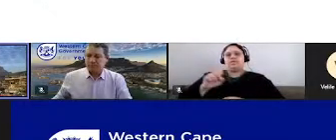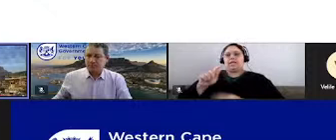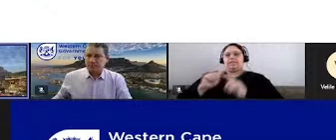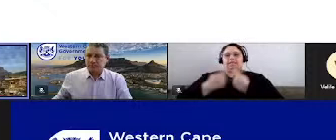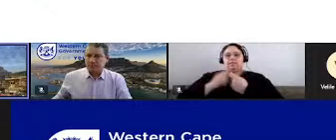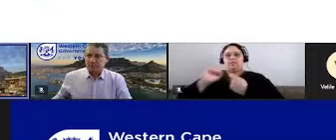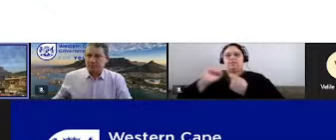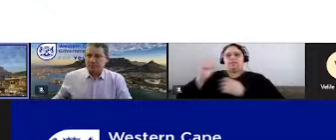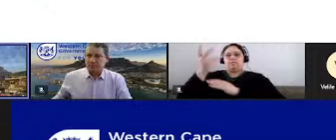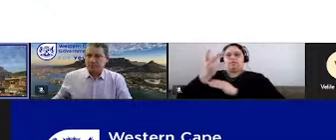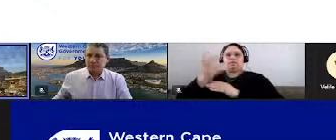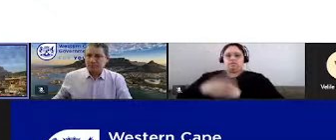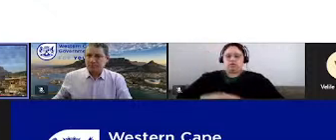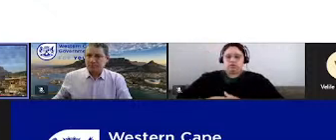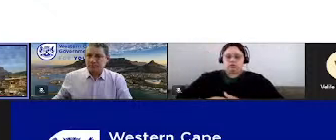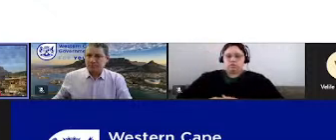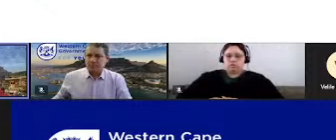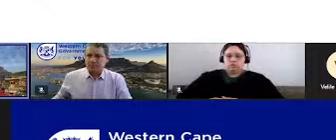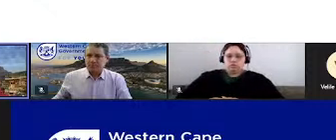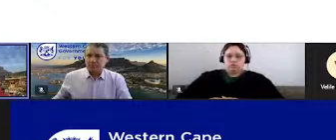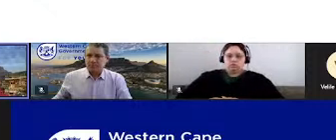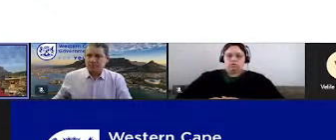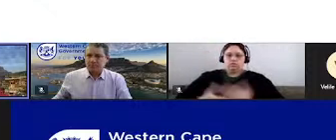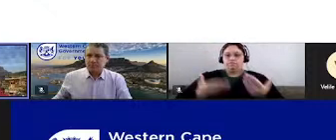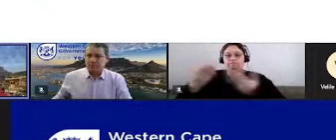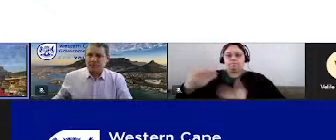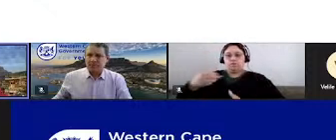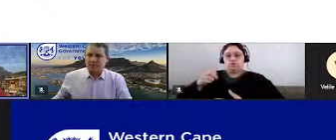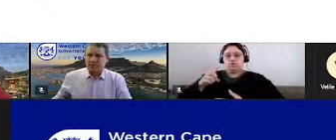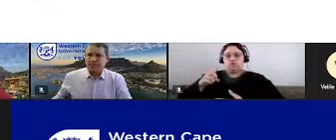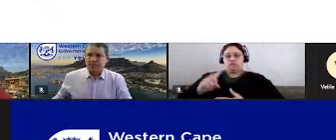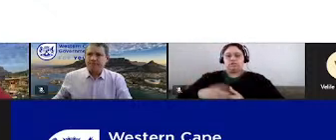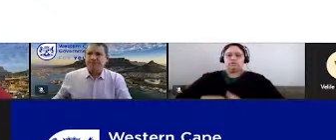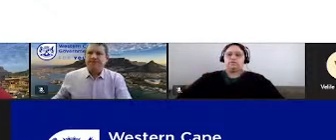into their presentation. So over to you, HOT. Thank you.